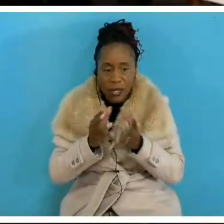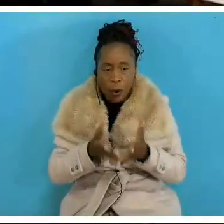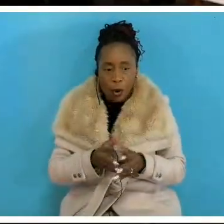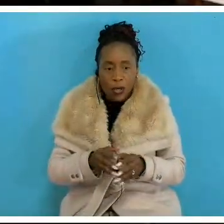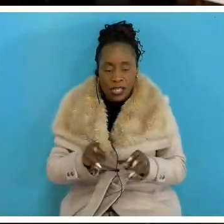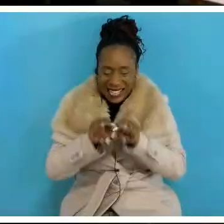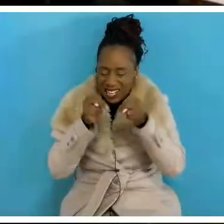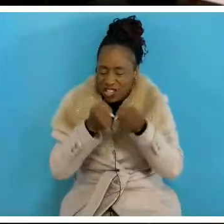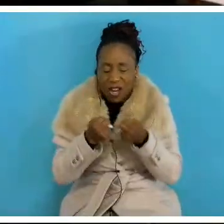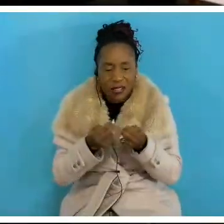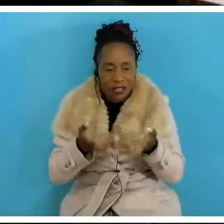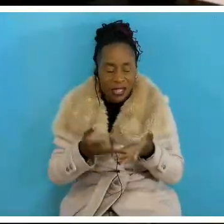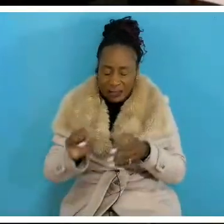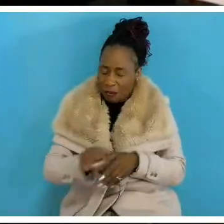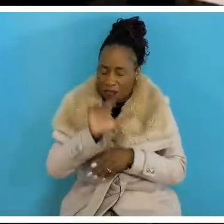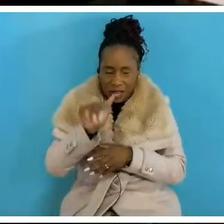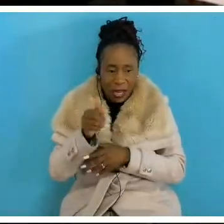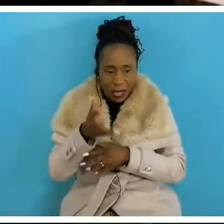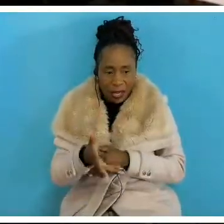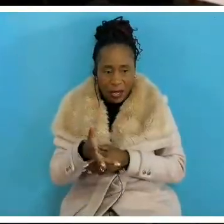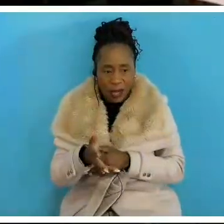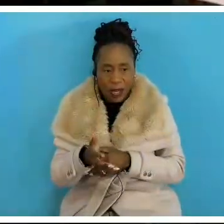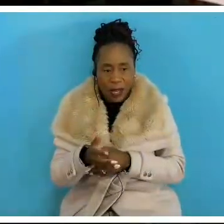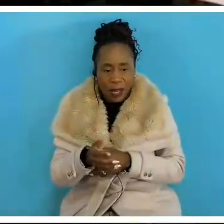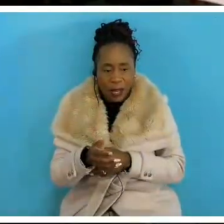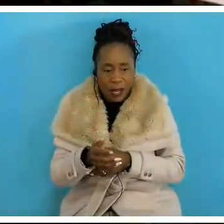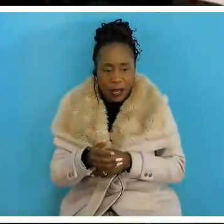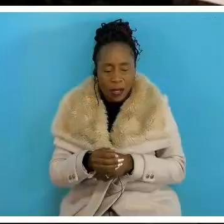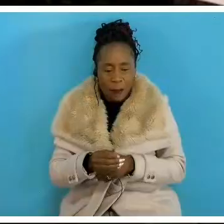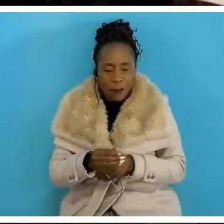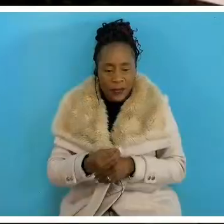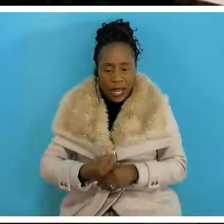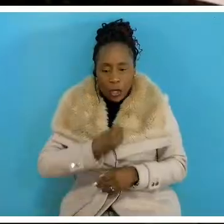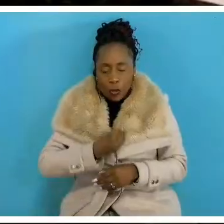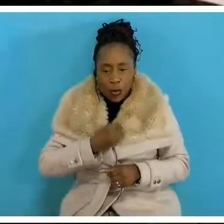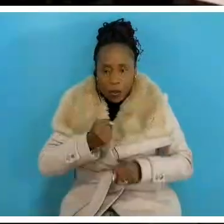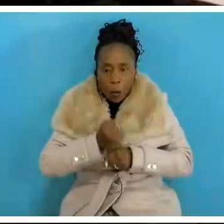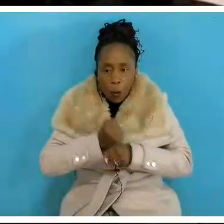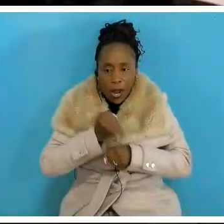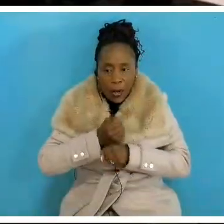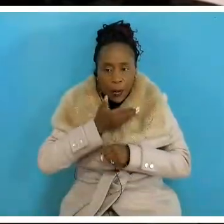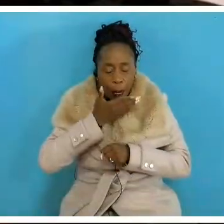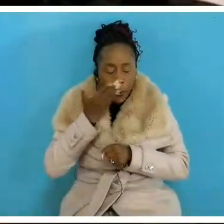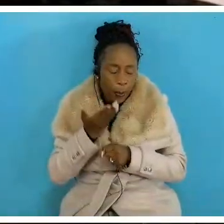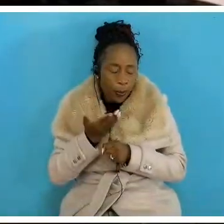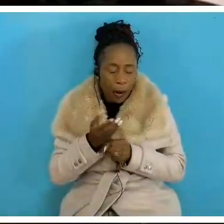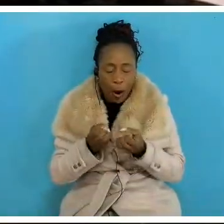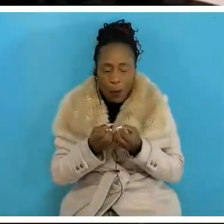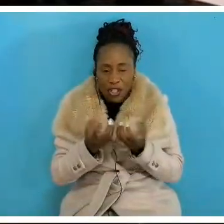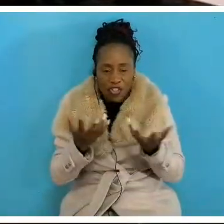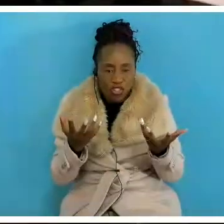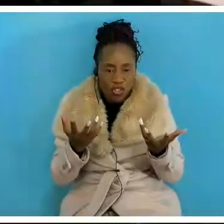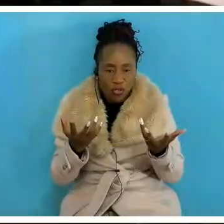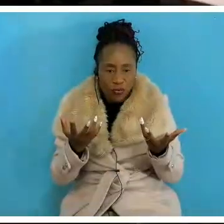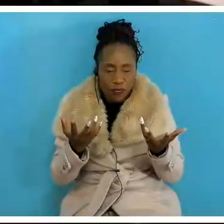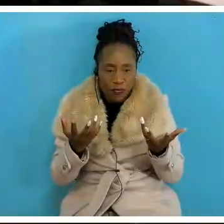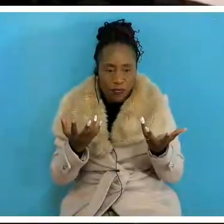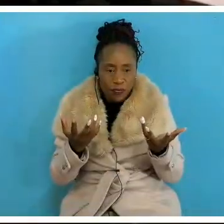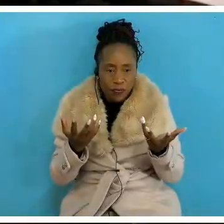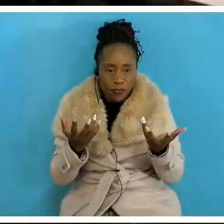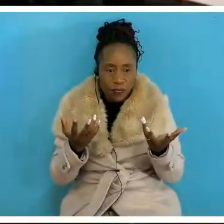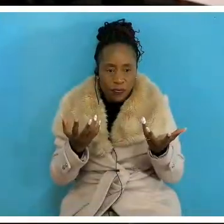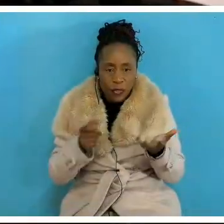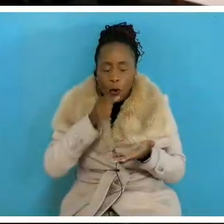say nationally in South Africa, what is our youth unemployment rate? Can I just